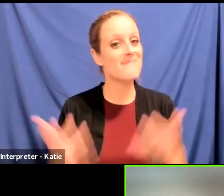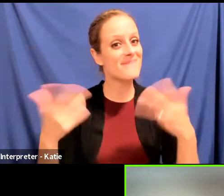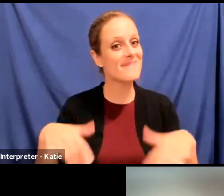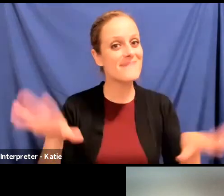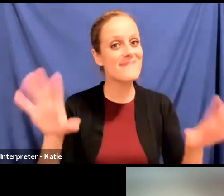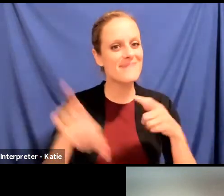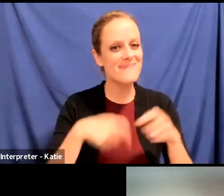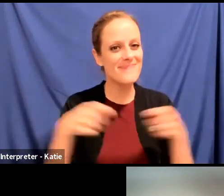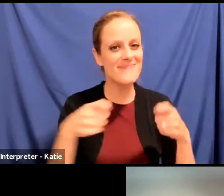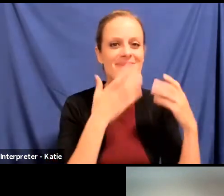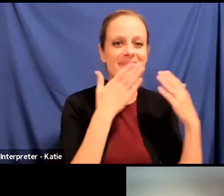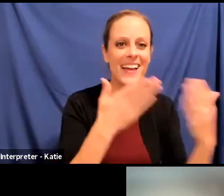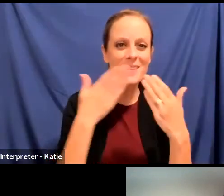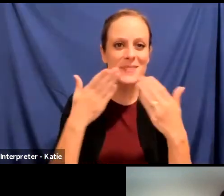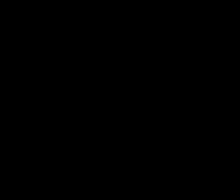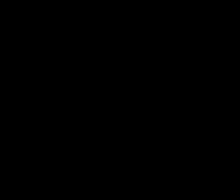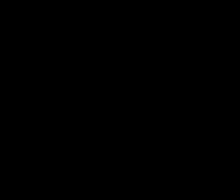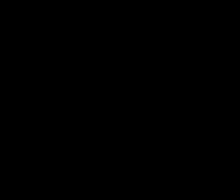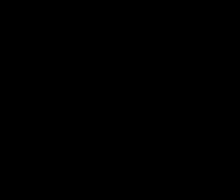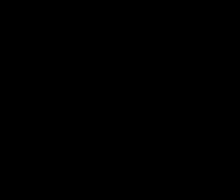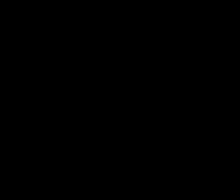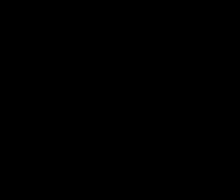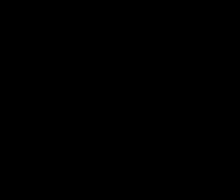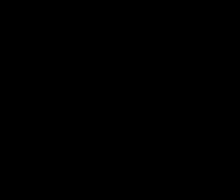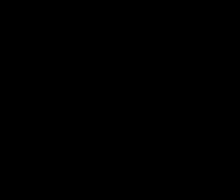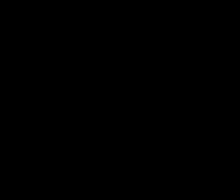Thanks, everyone. Hey, everybody.